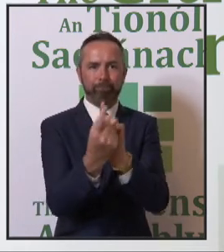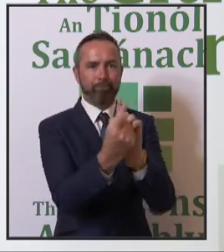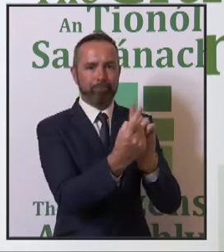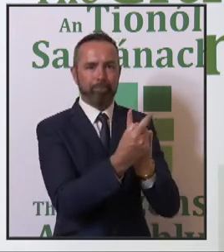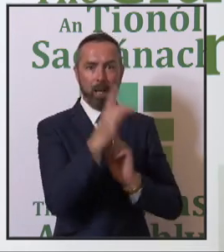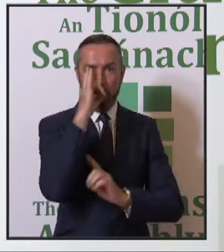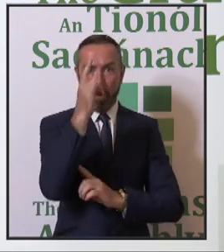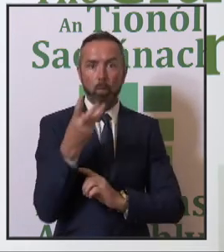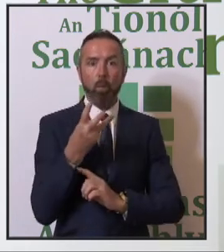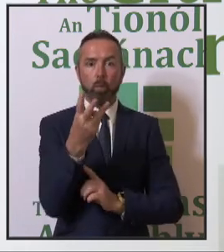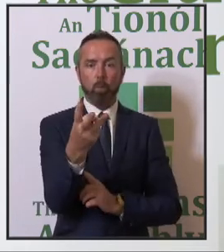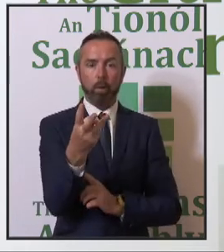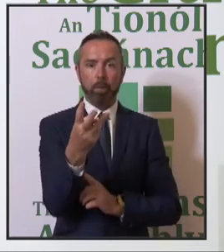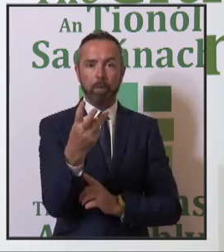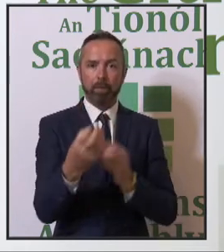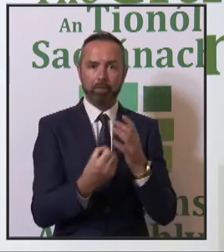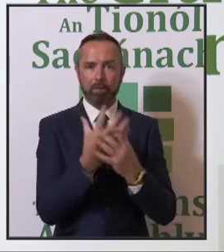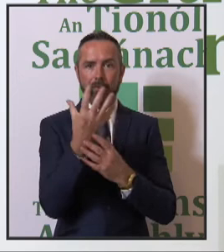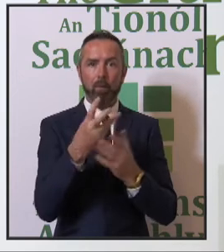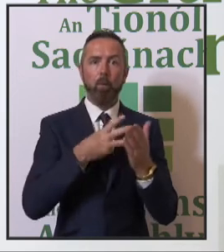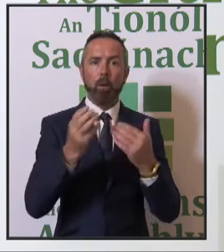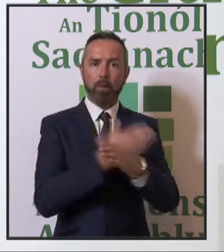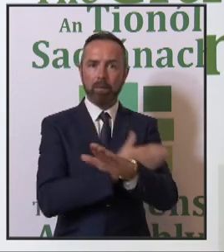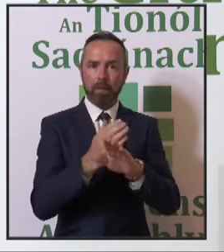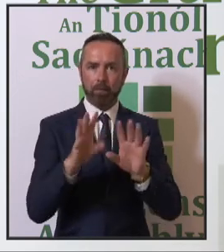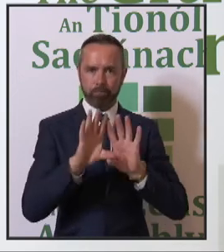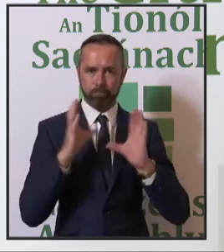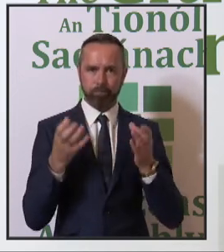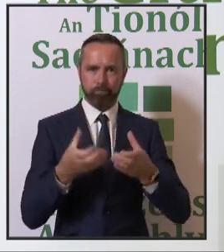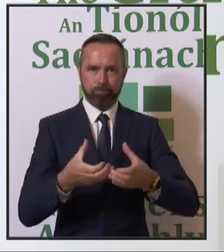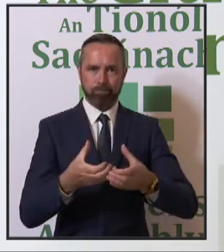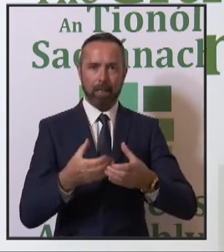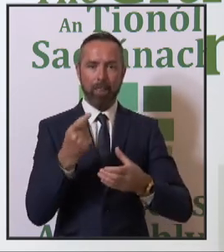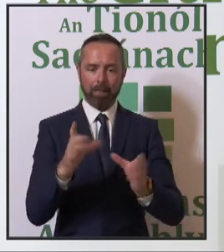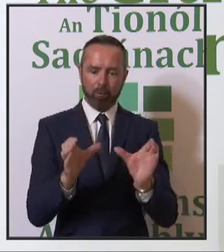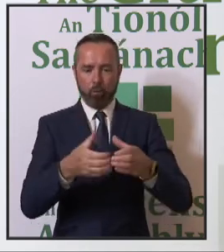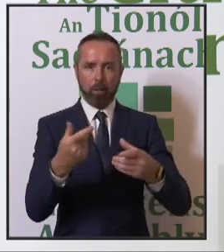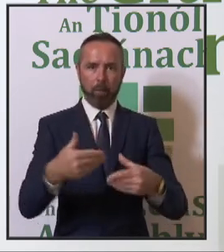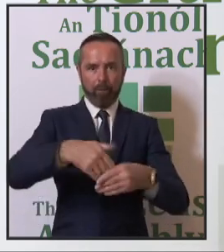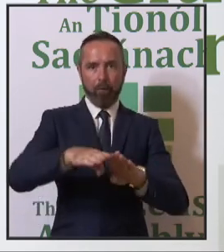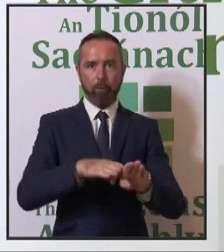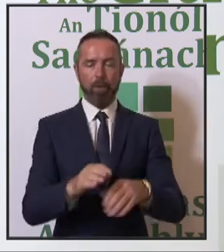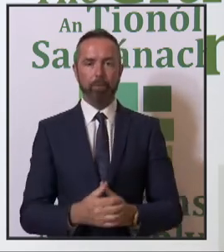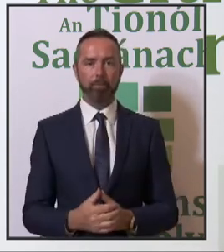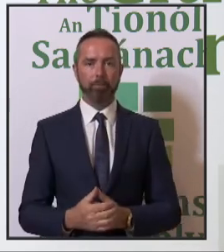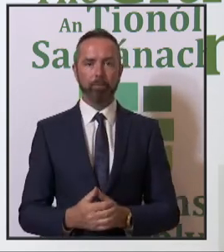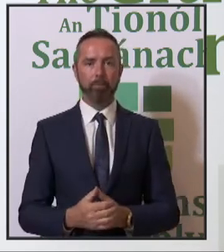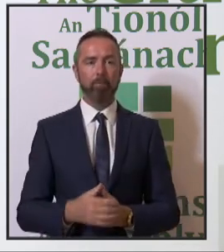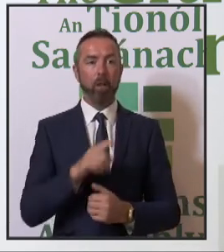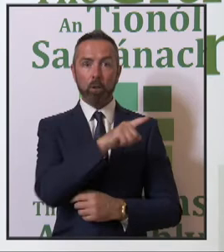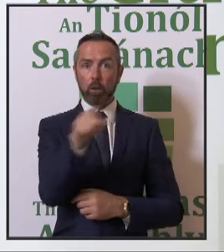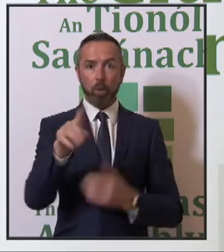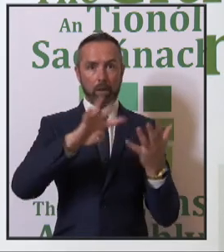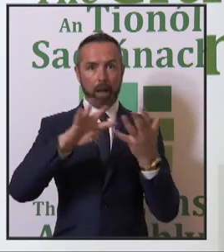I hope that will come about as this collective activity, this mehel that we're all engaging on. You, the 99 people